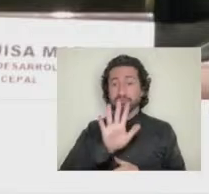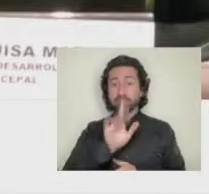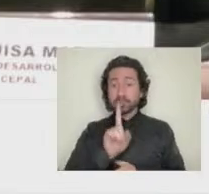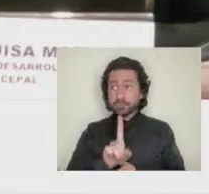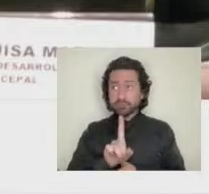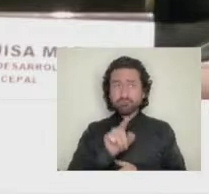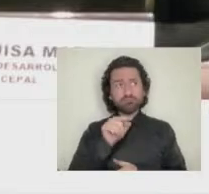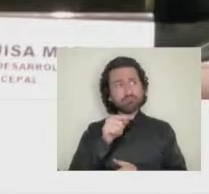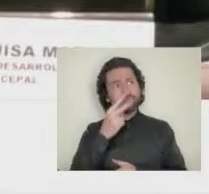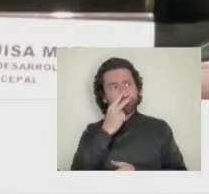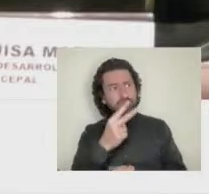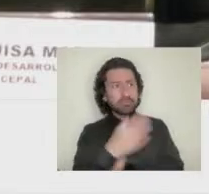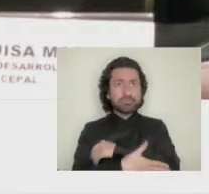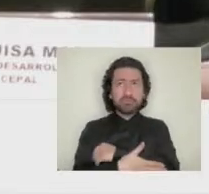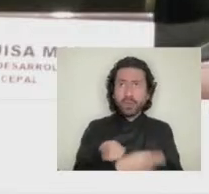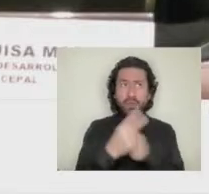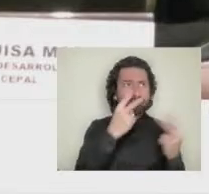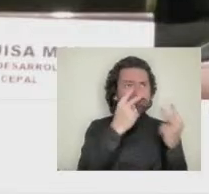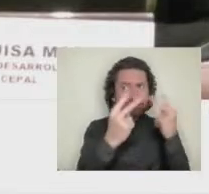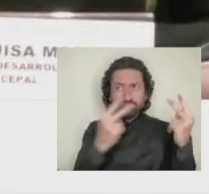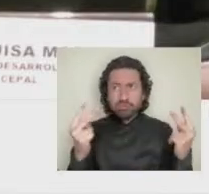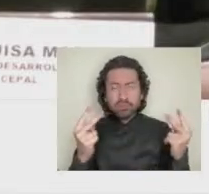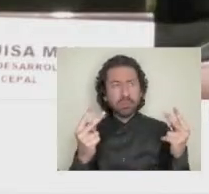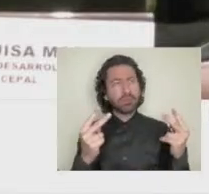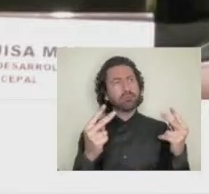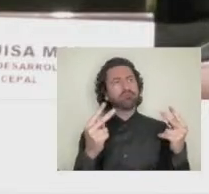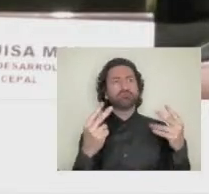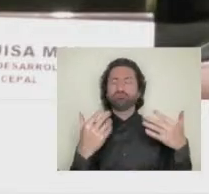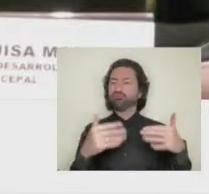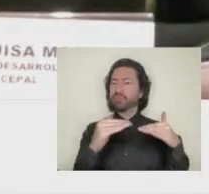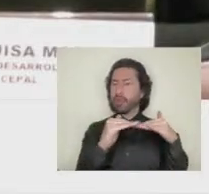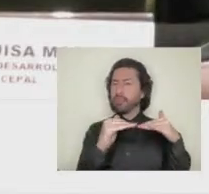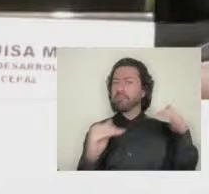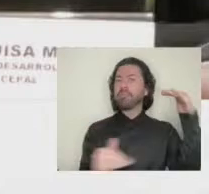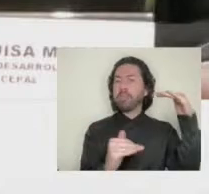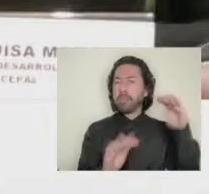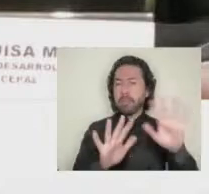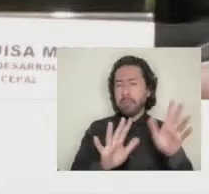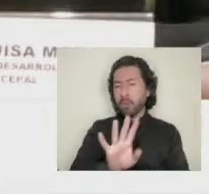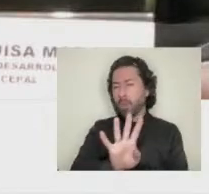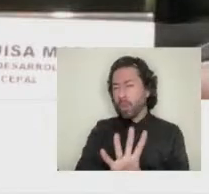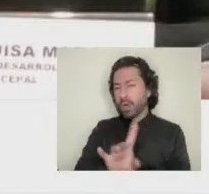In addition to the differences between the countries, there are